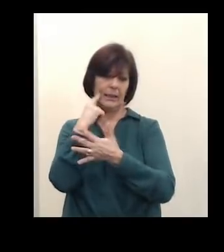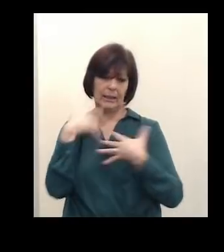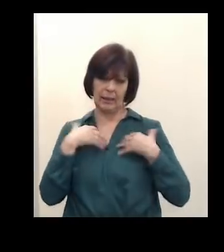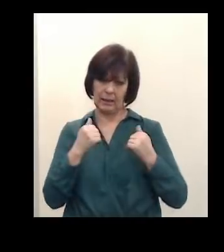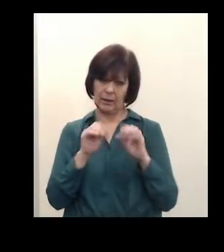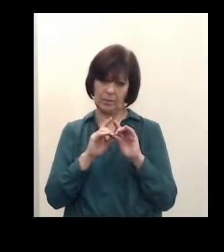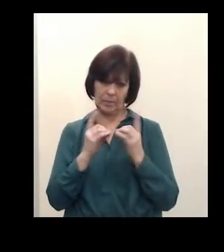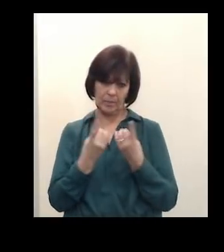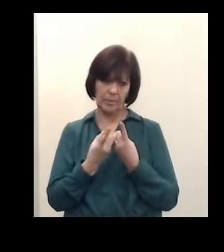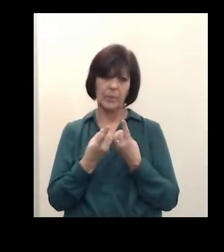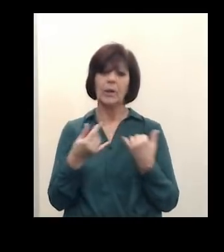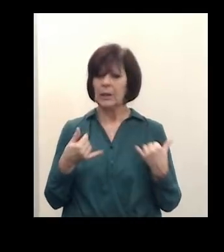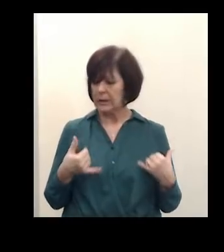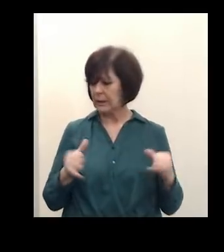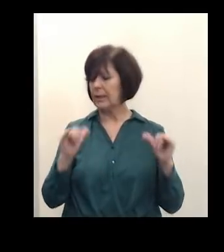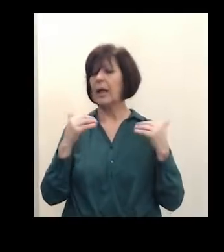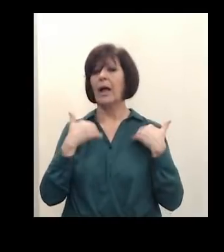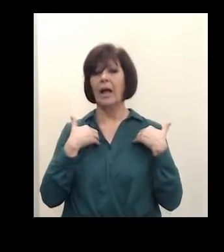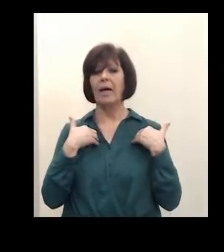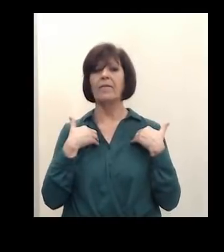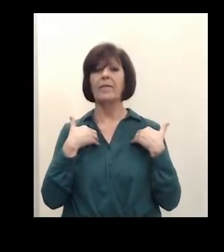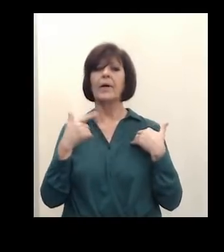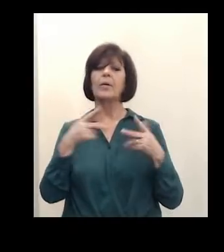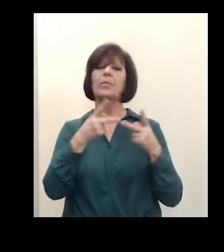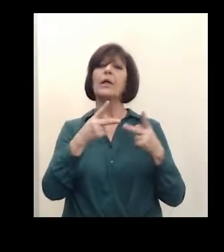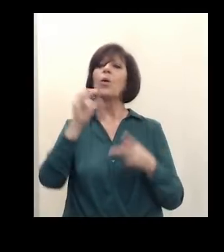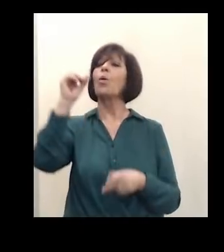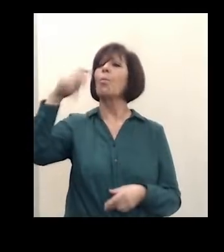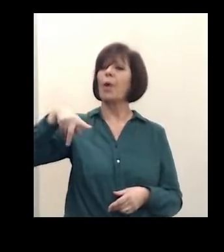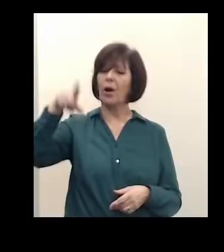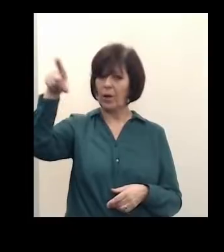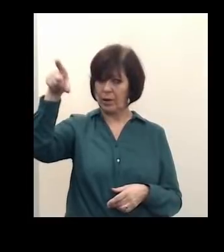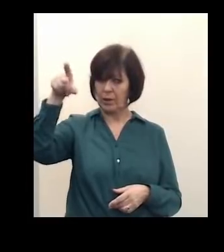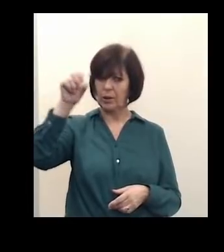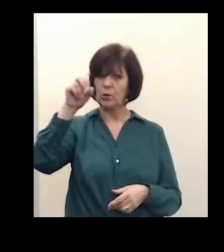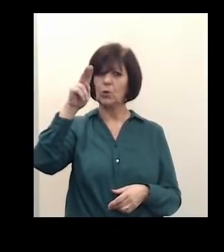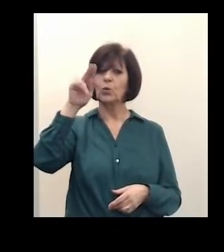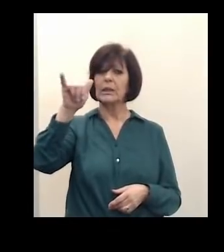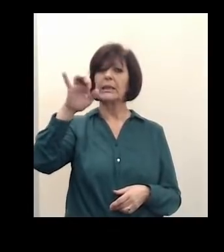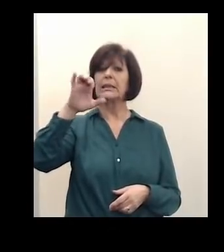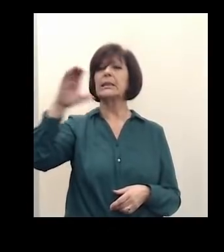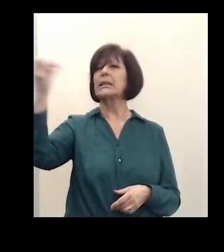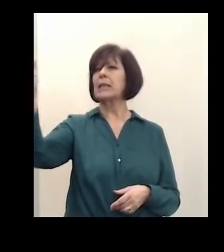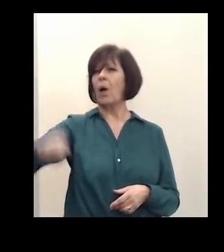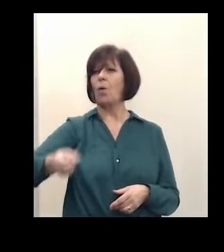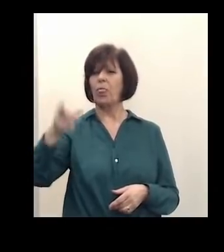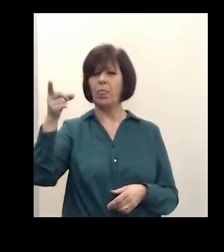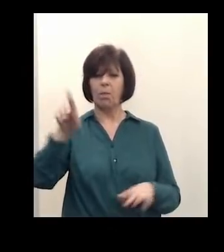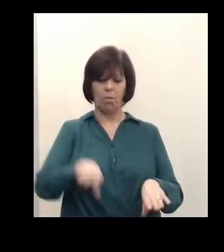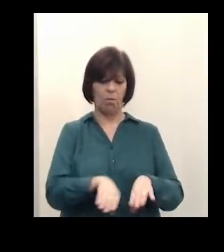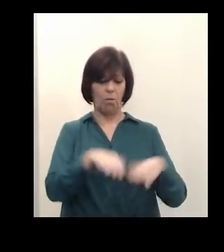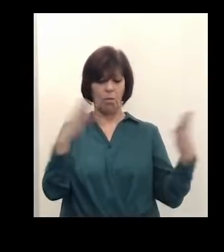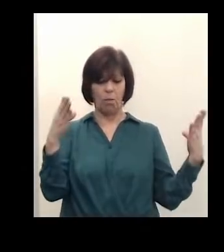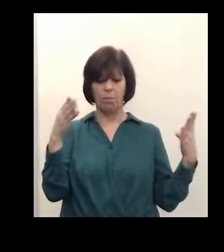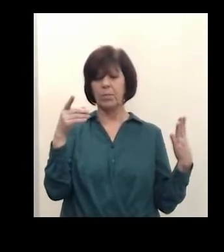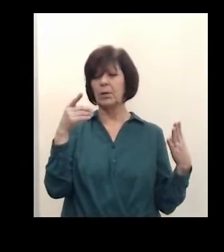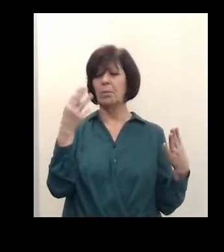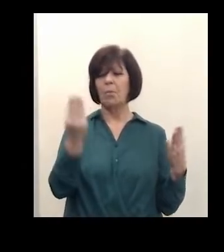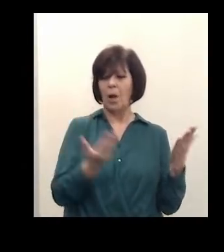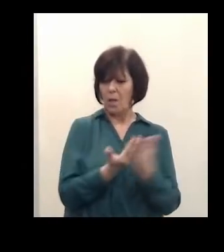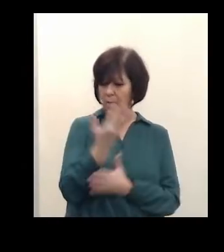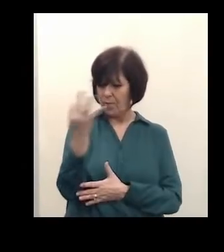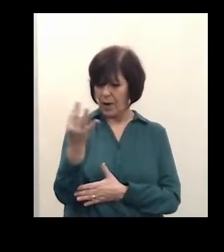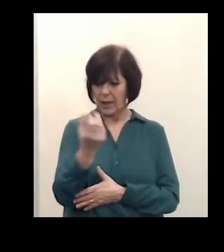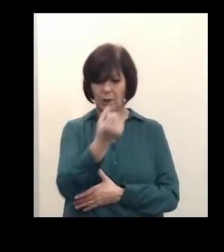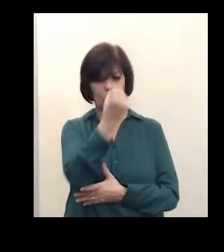We still have our vaccine site in Orchard Park at SUNY ECC South that is open Monday through Friday from 12